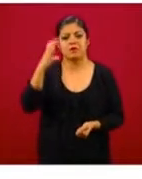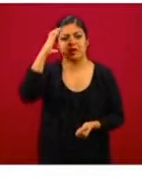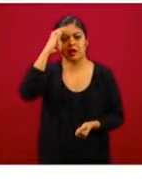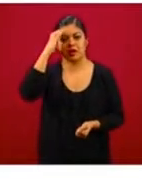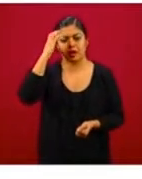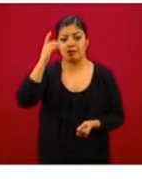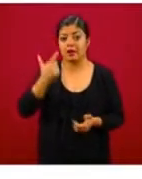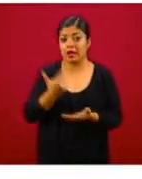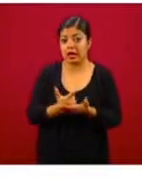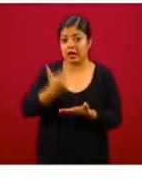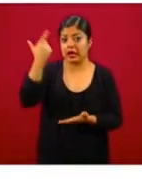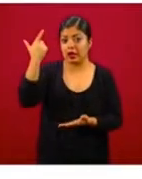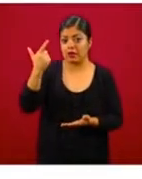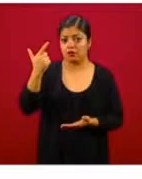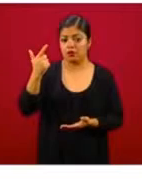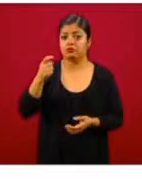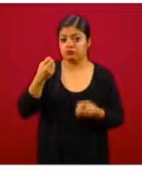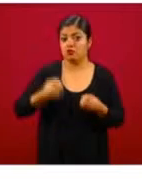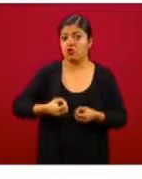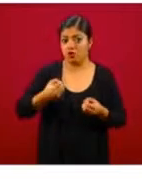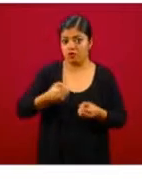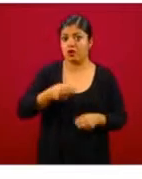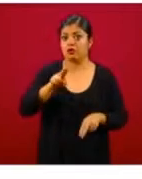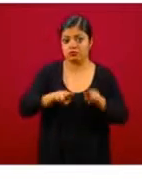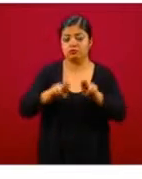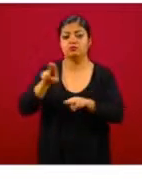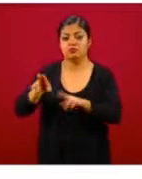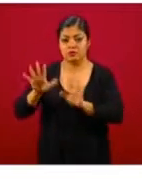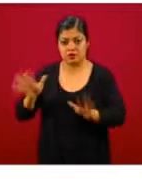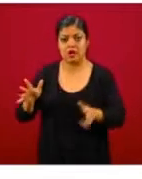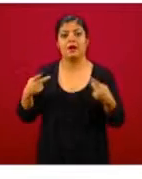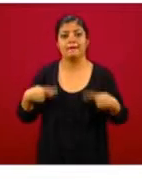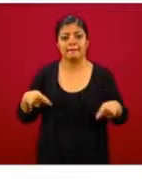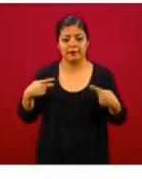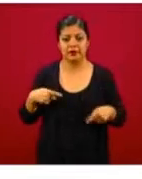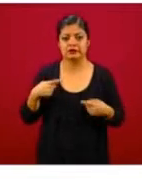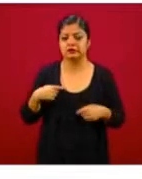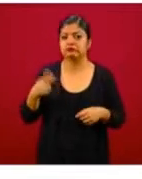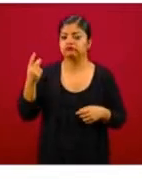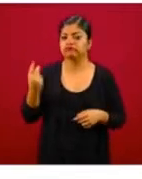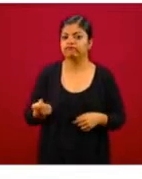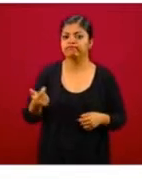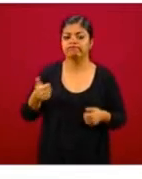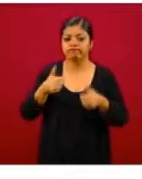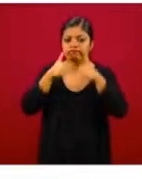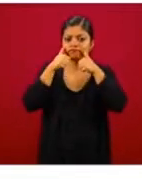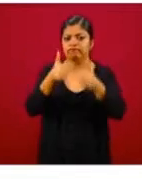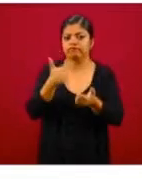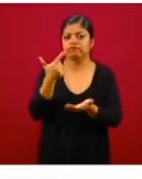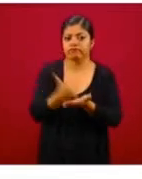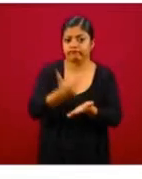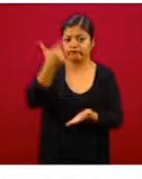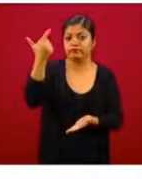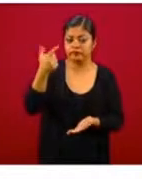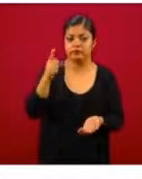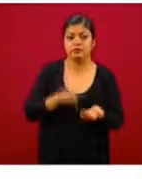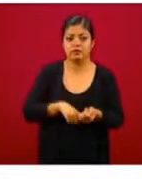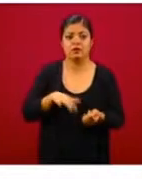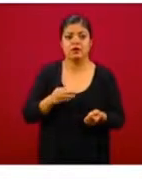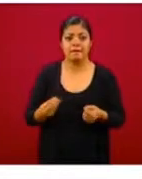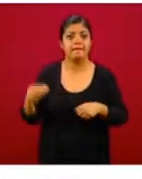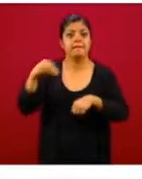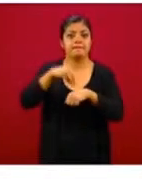41%. And logically, this is showing that general beds for gravely ill patients are being